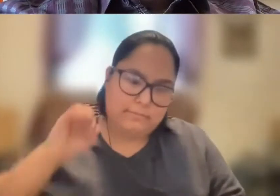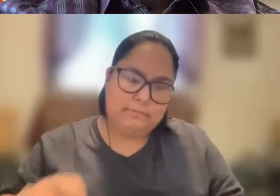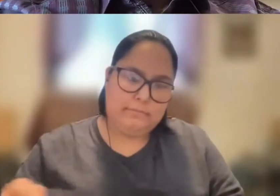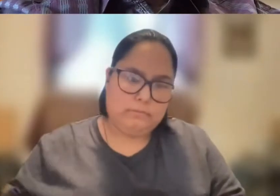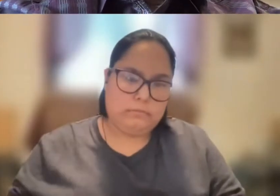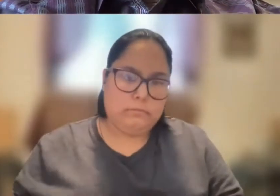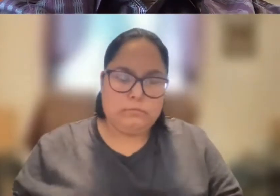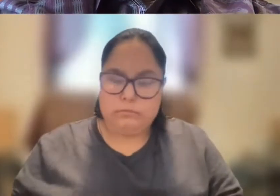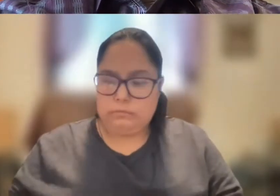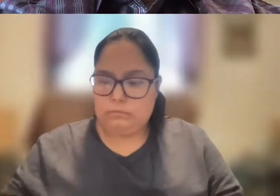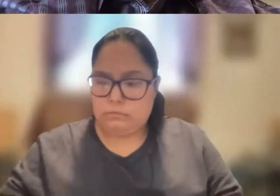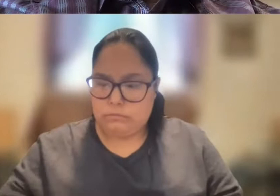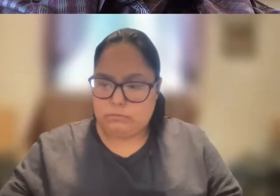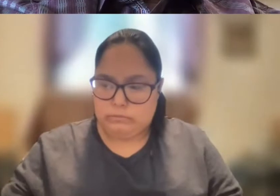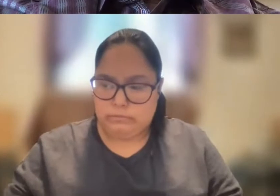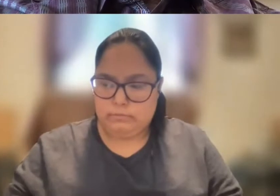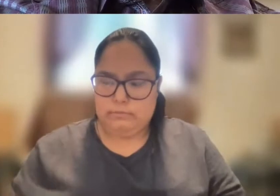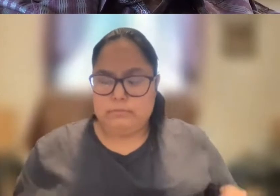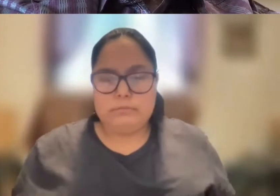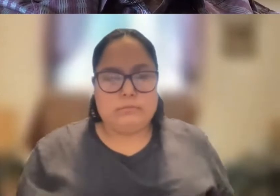Wow, John, that was incredible.